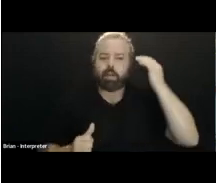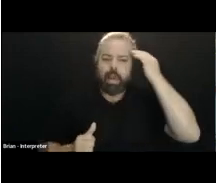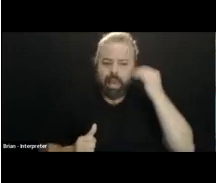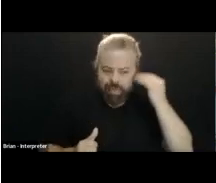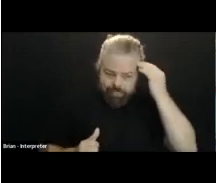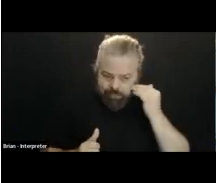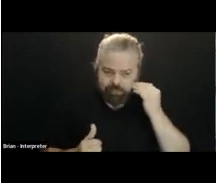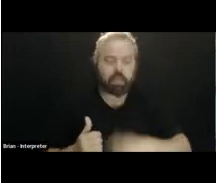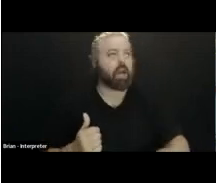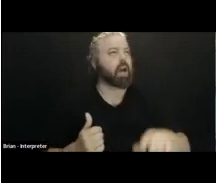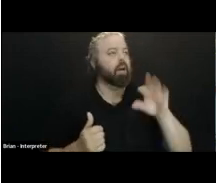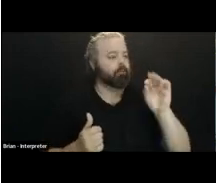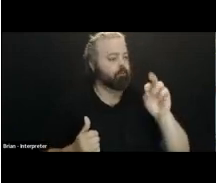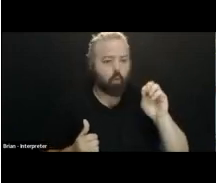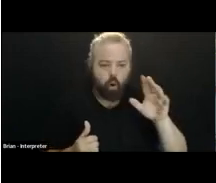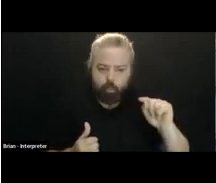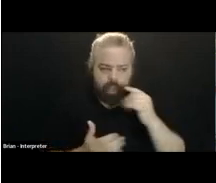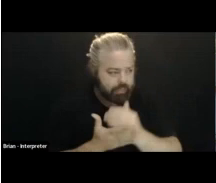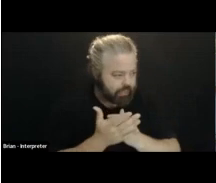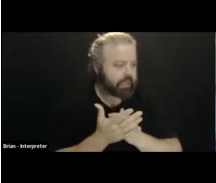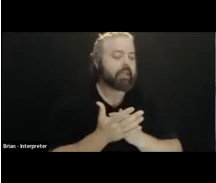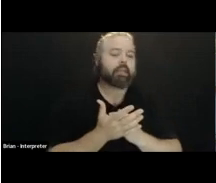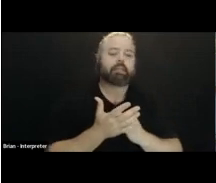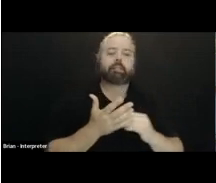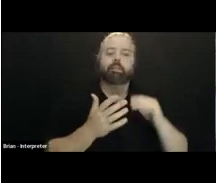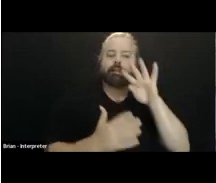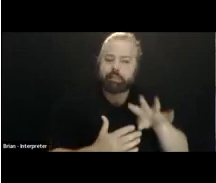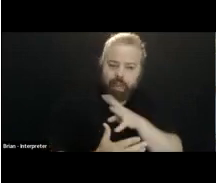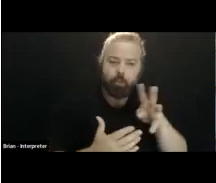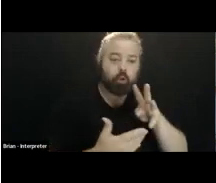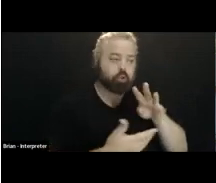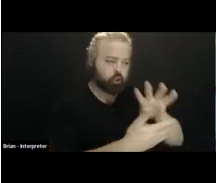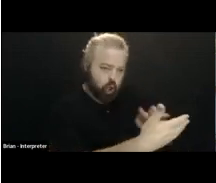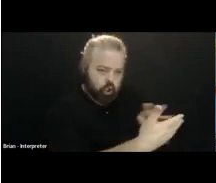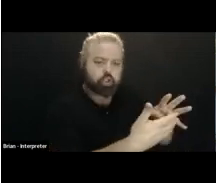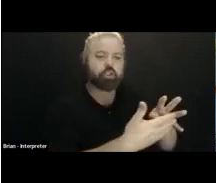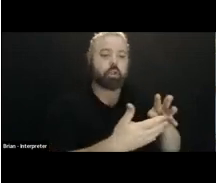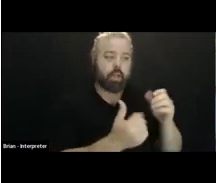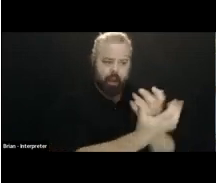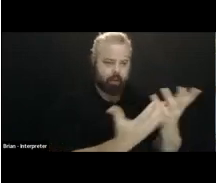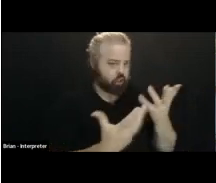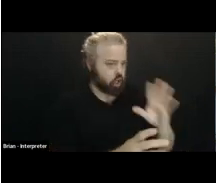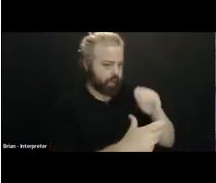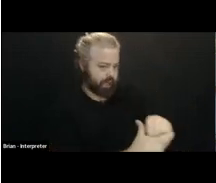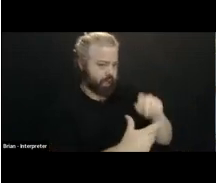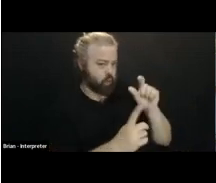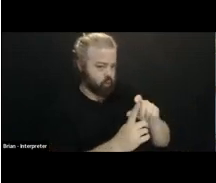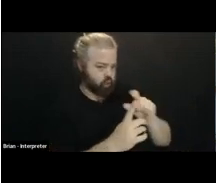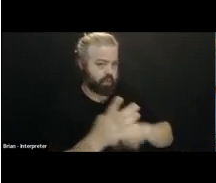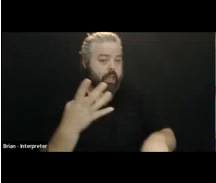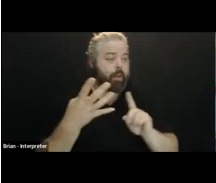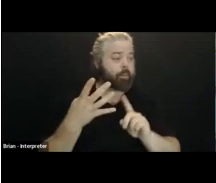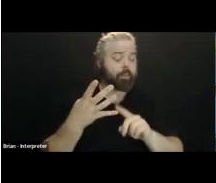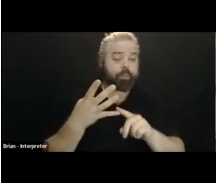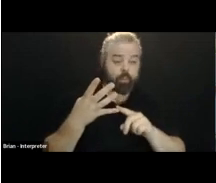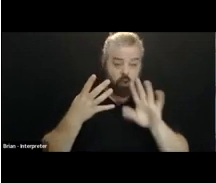lists, and creating tables and charts using the tools inherent in Word. And then update your links to make